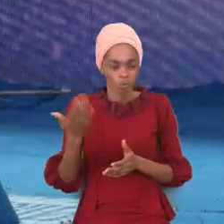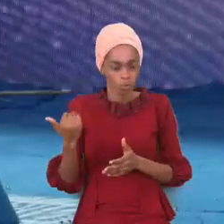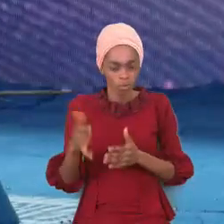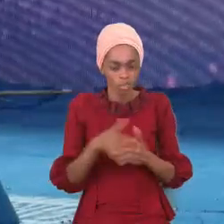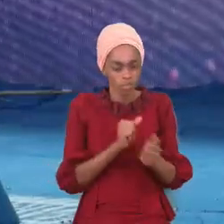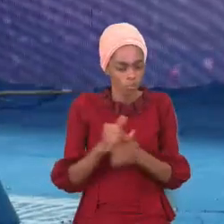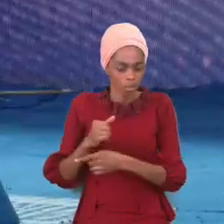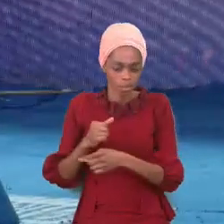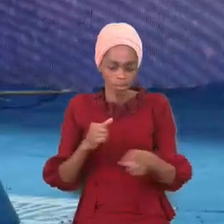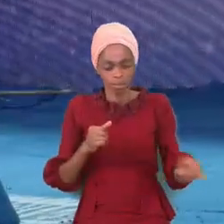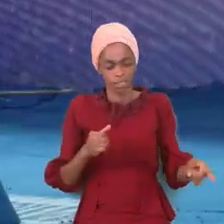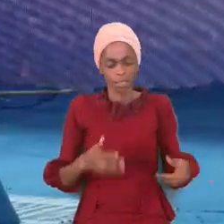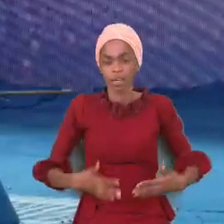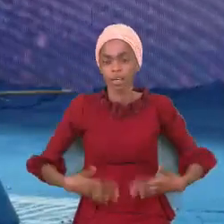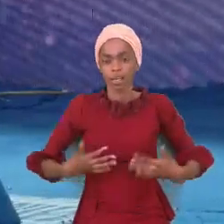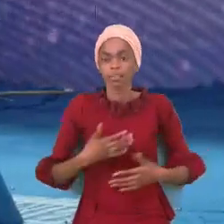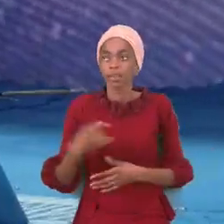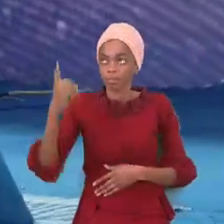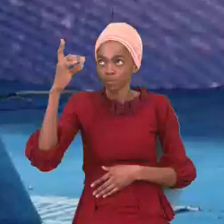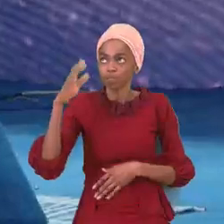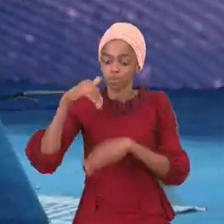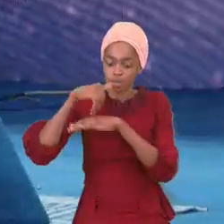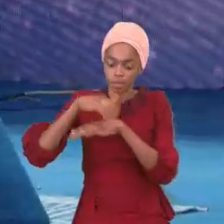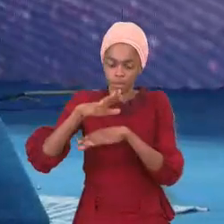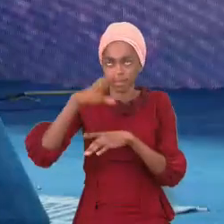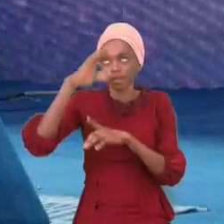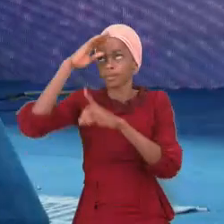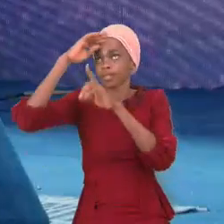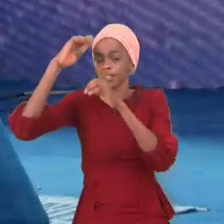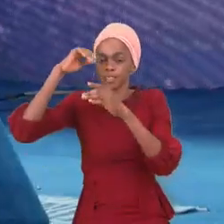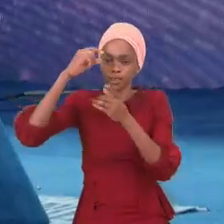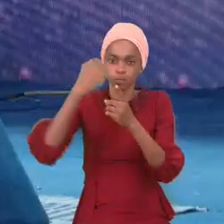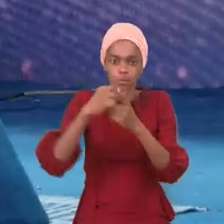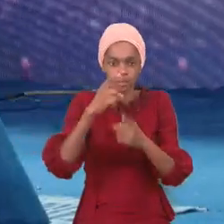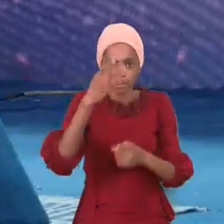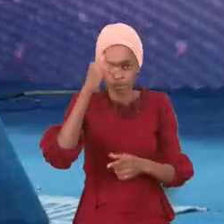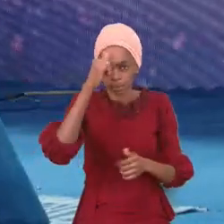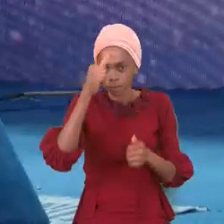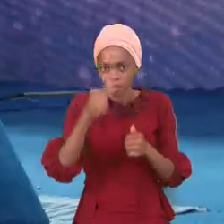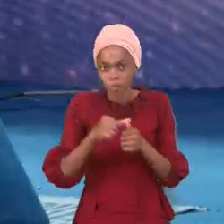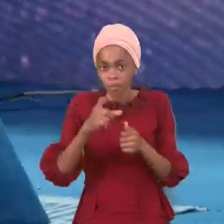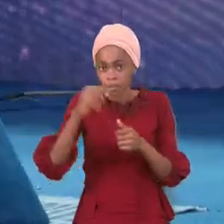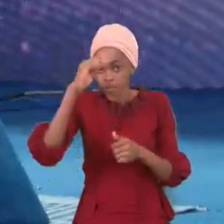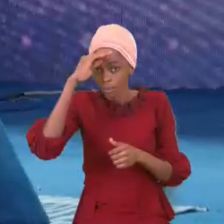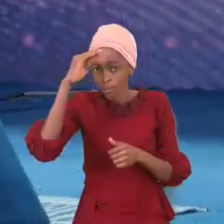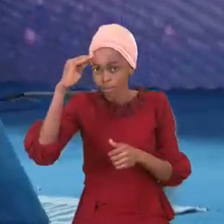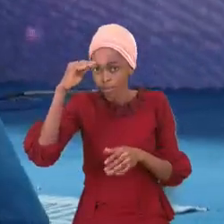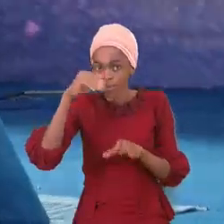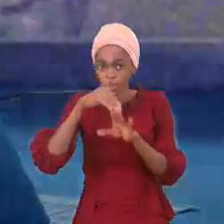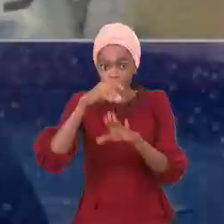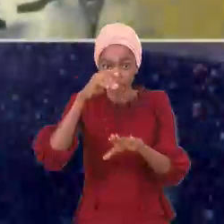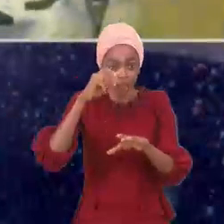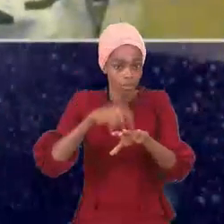their life, and he sent his word. Do you remember the man at the time of